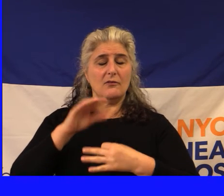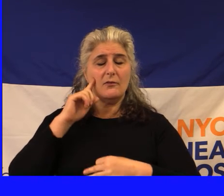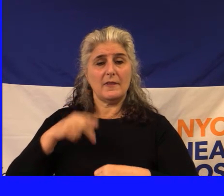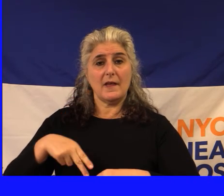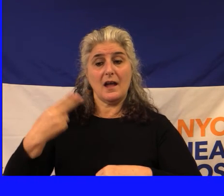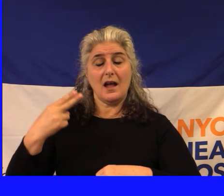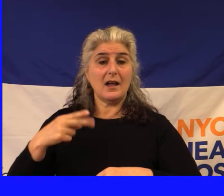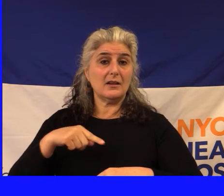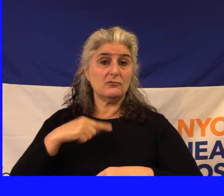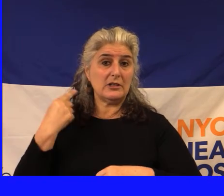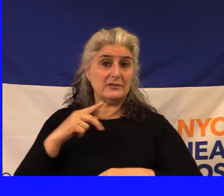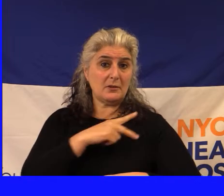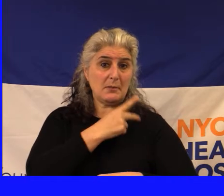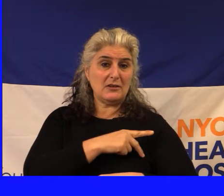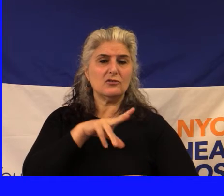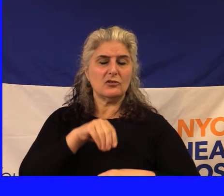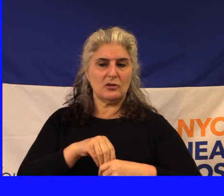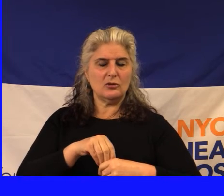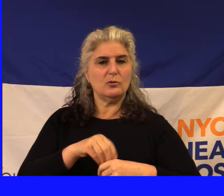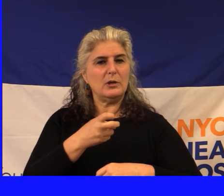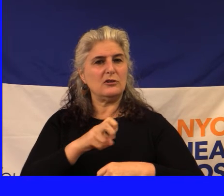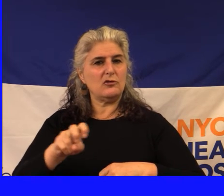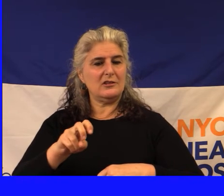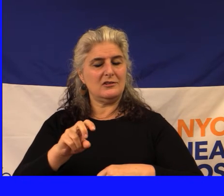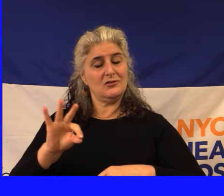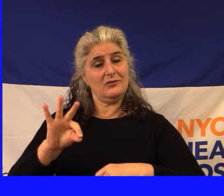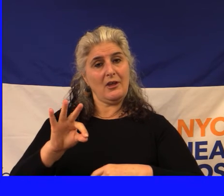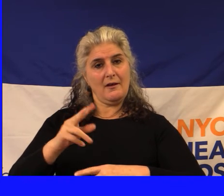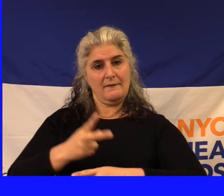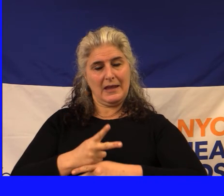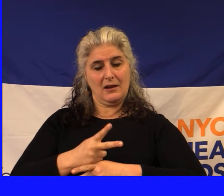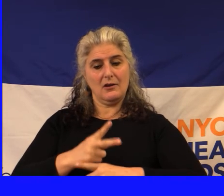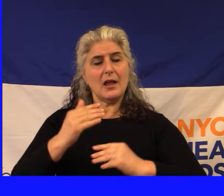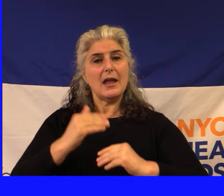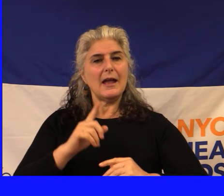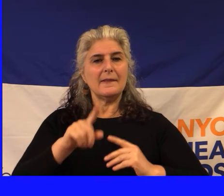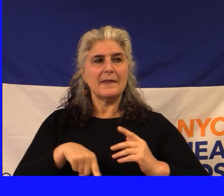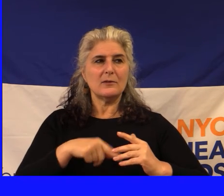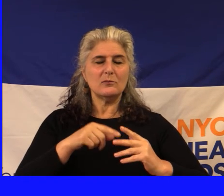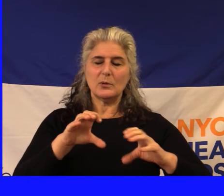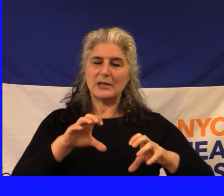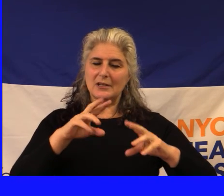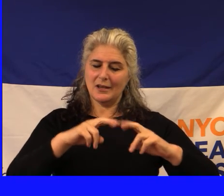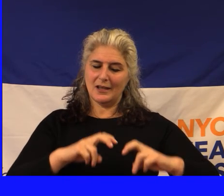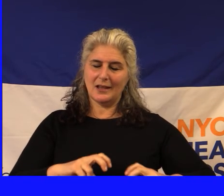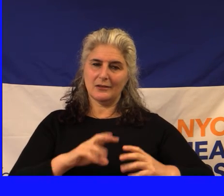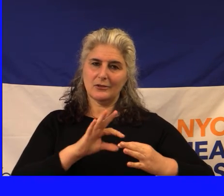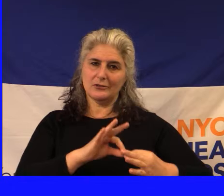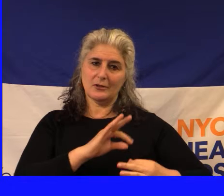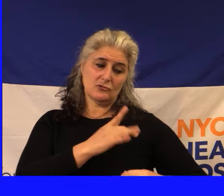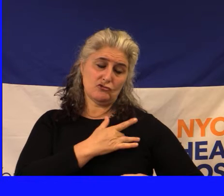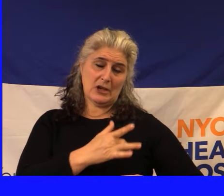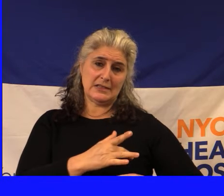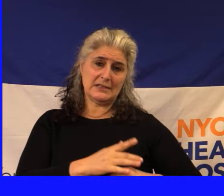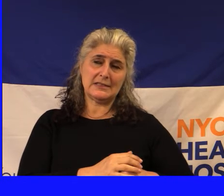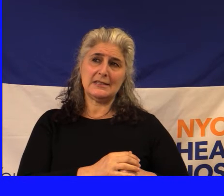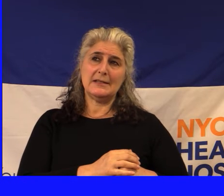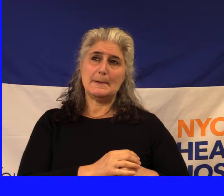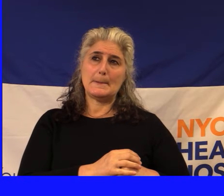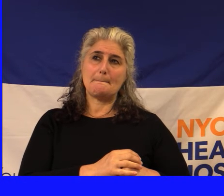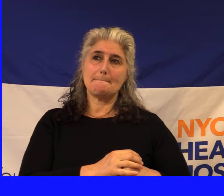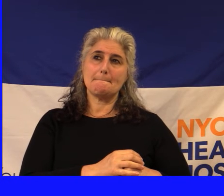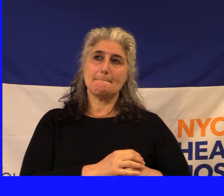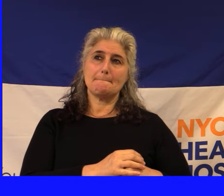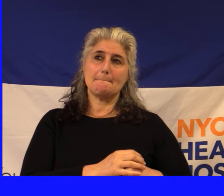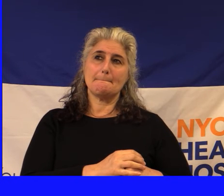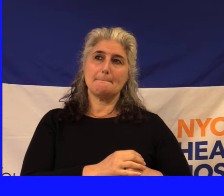care. And then we perform analyses on trends